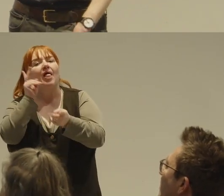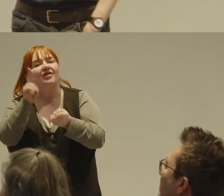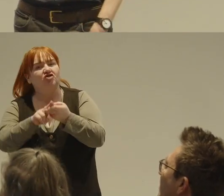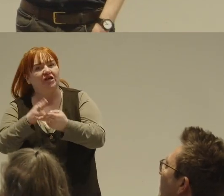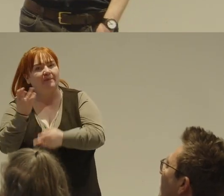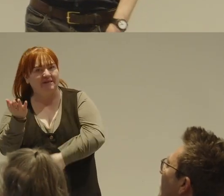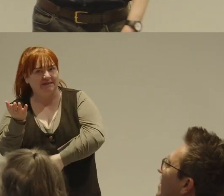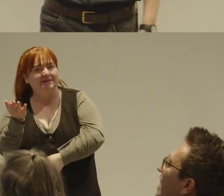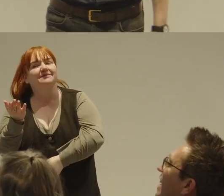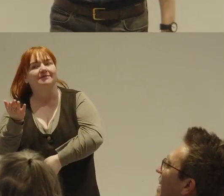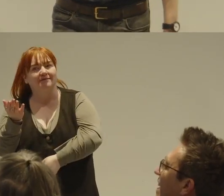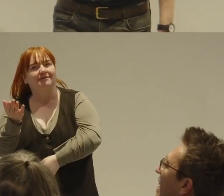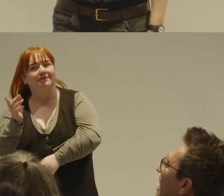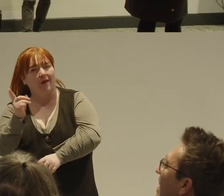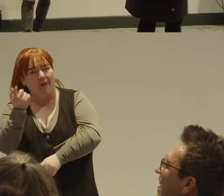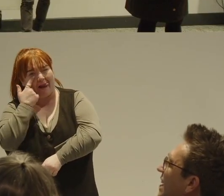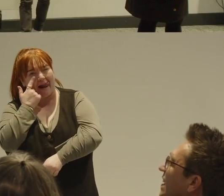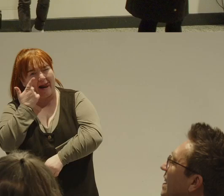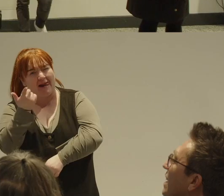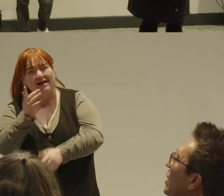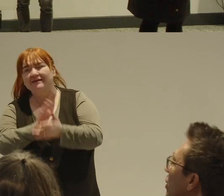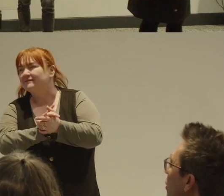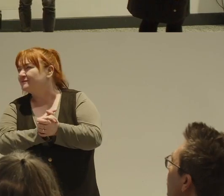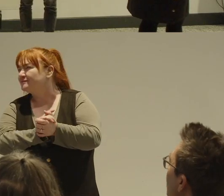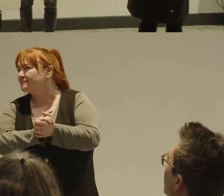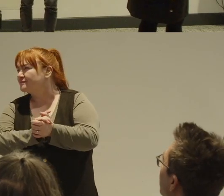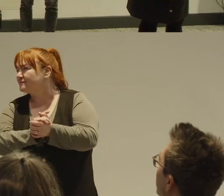did not say that.